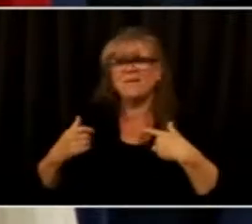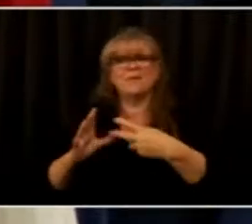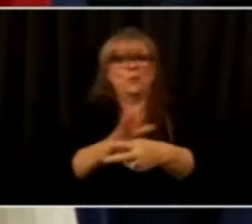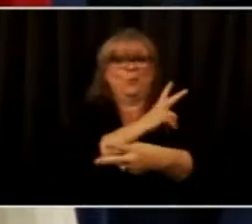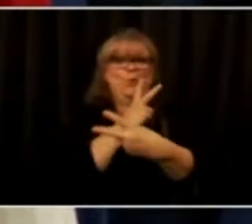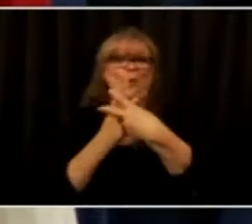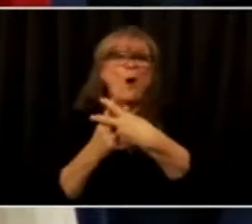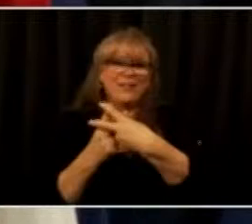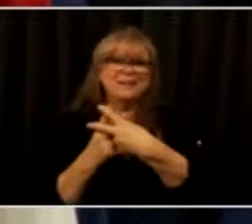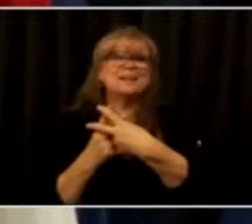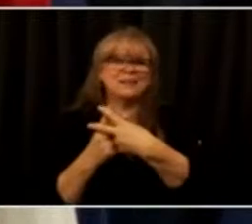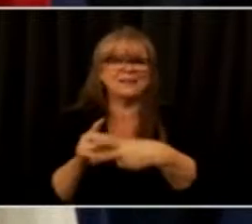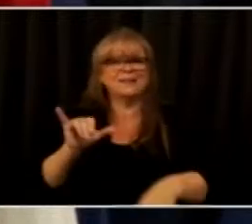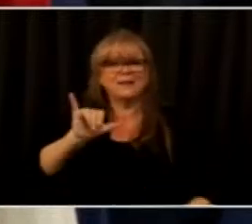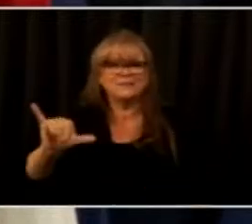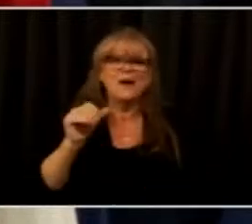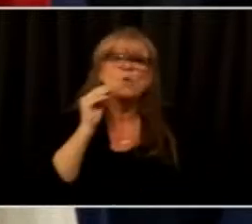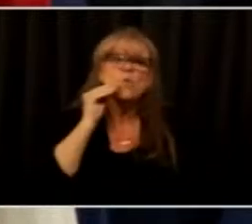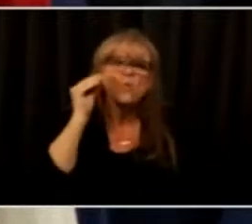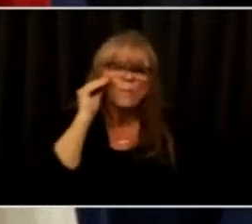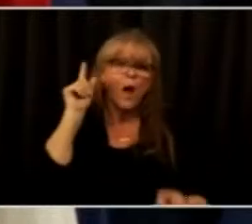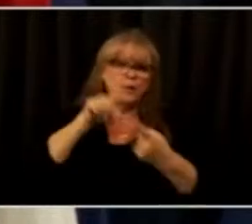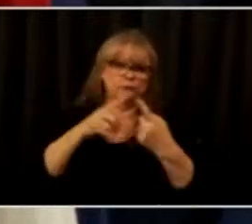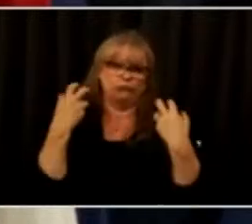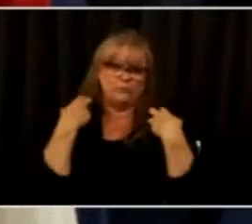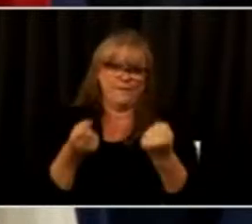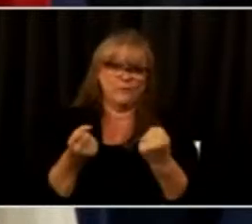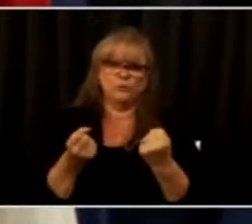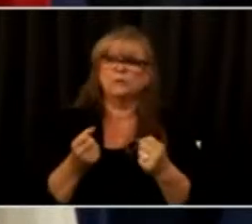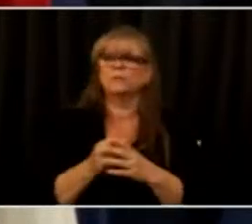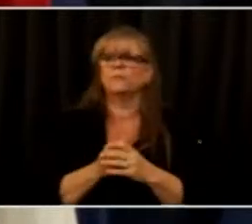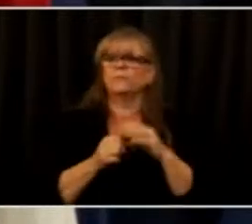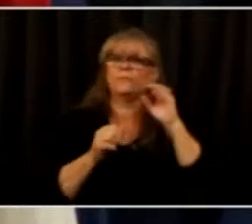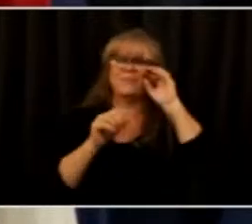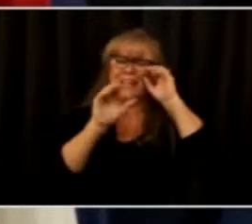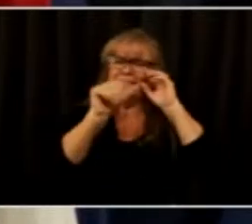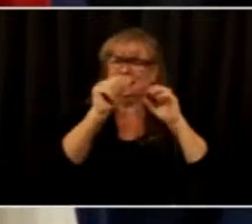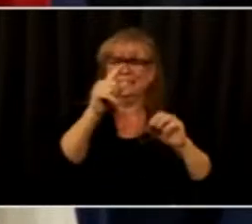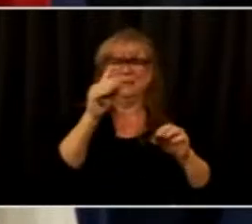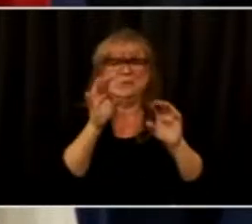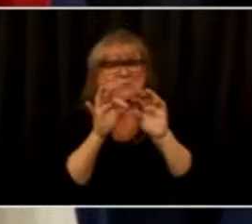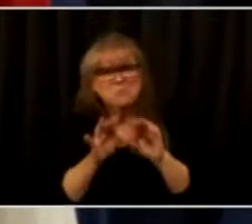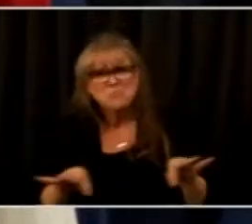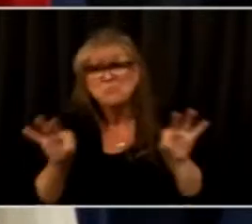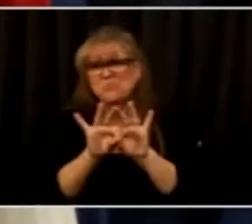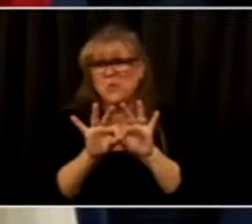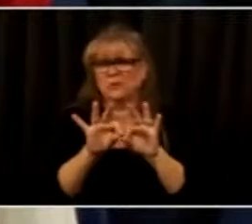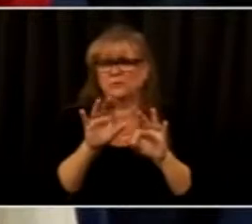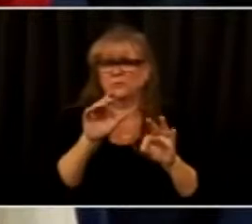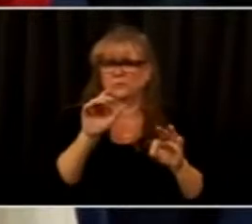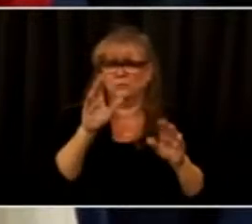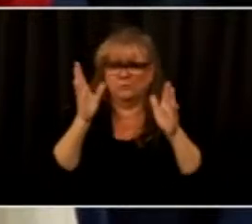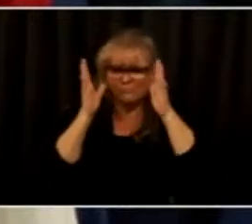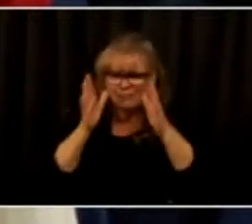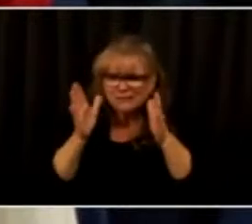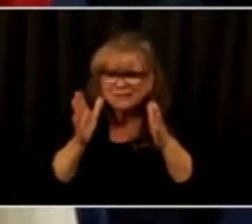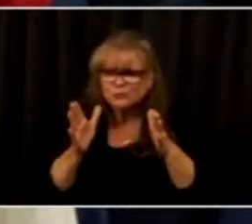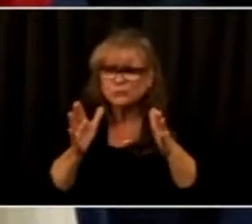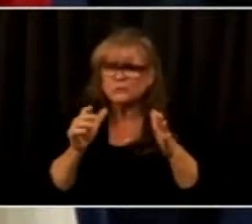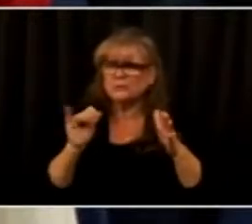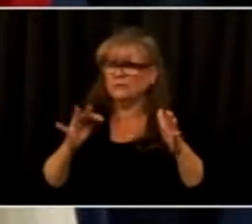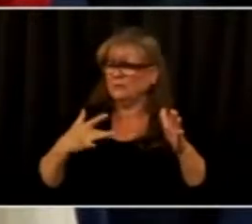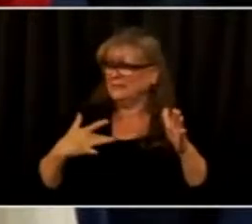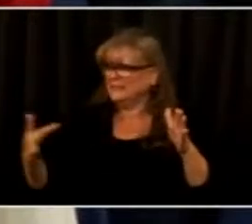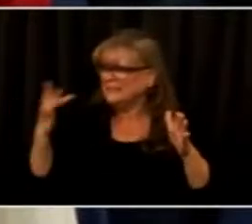so that everybody else doesn't have to quarantine yourself. It's just a big deal if you can get tested if you have symptoms and take the steps to avoid passing